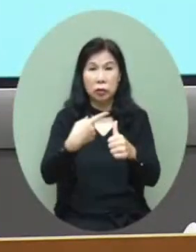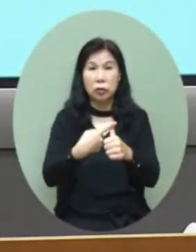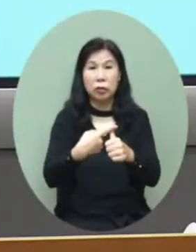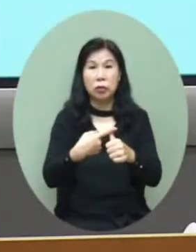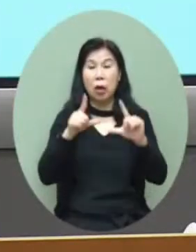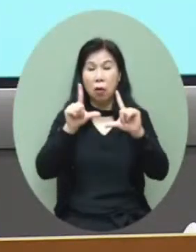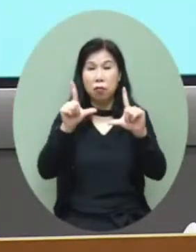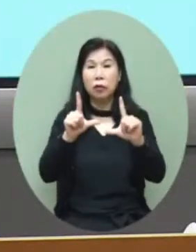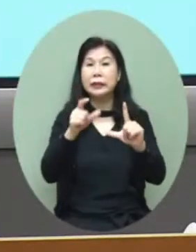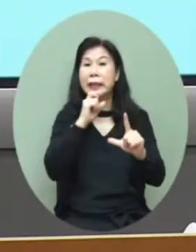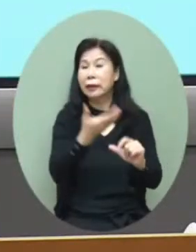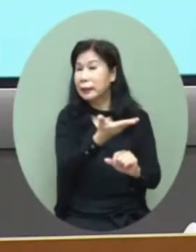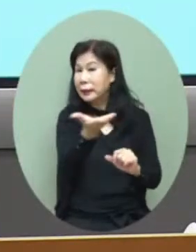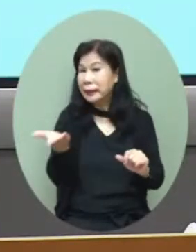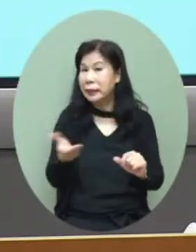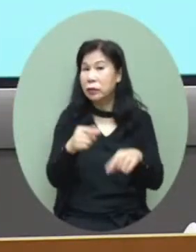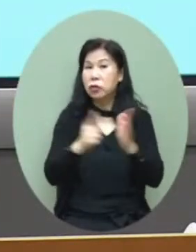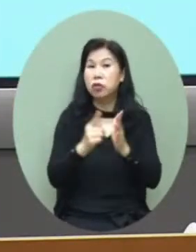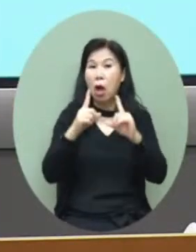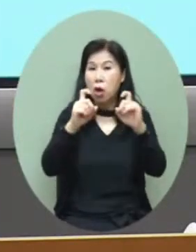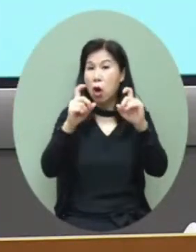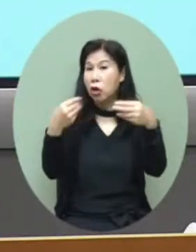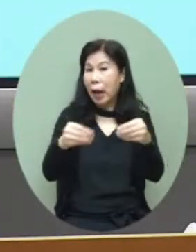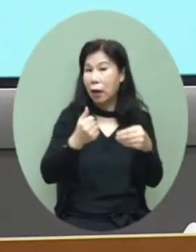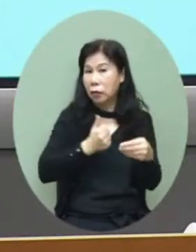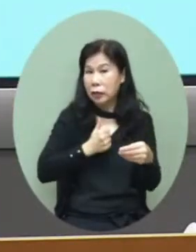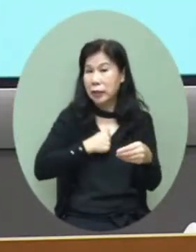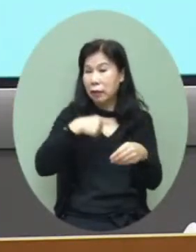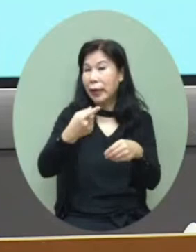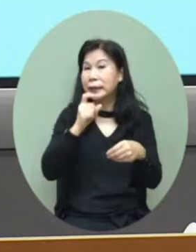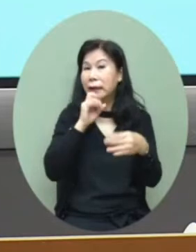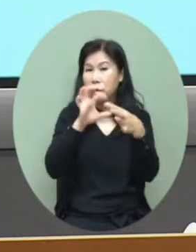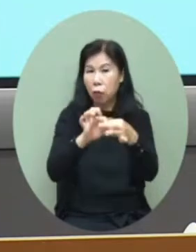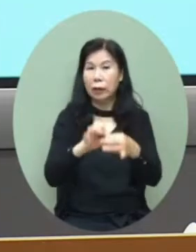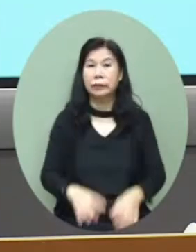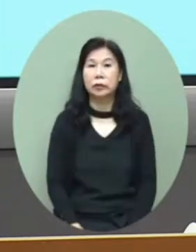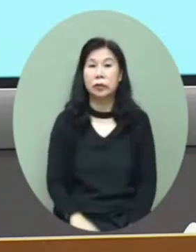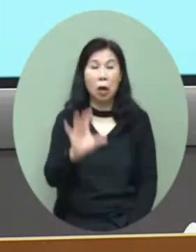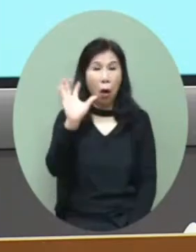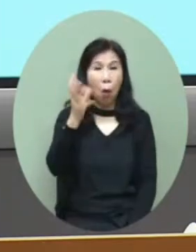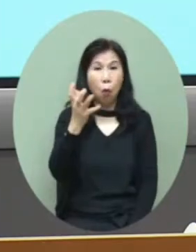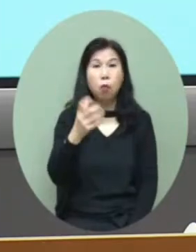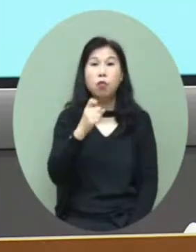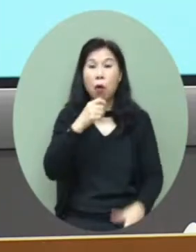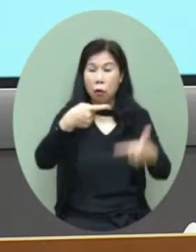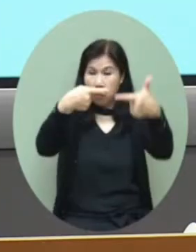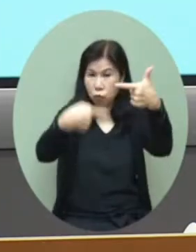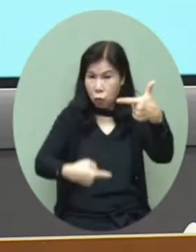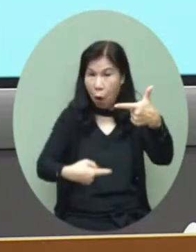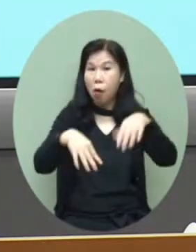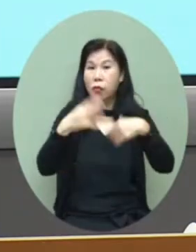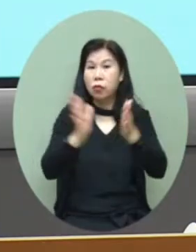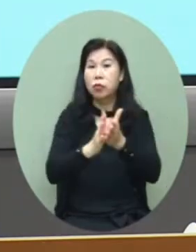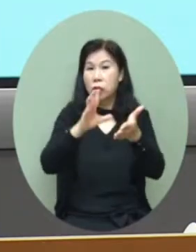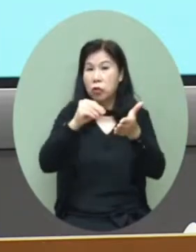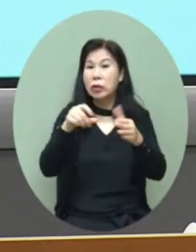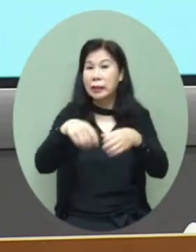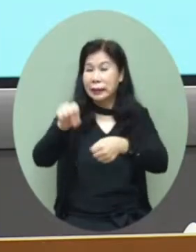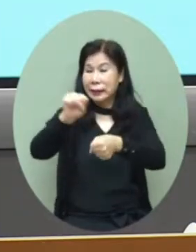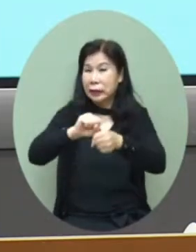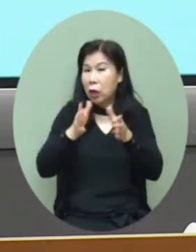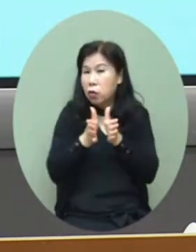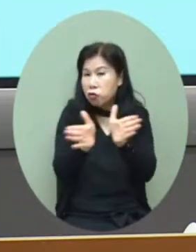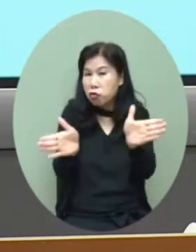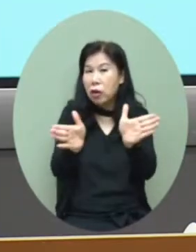the punishment? Now I will answer the questions first, and then I will invite the other secretaries